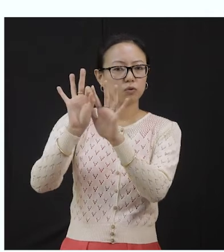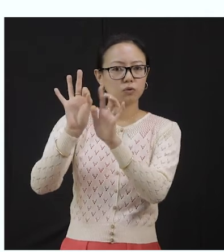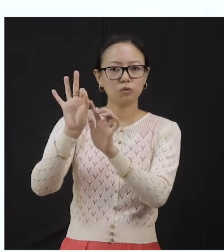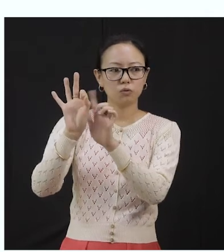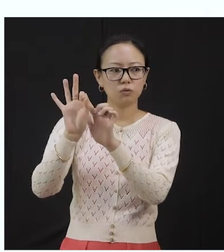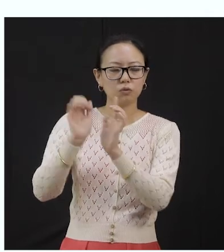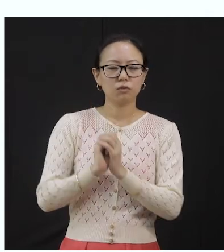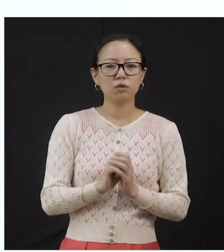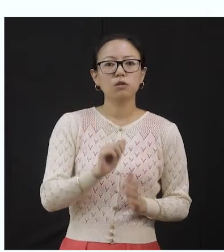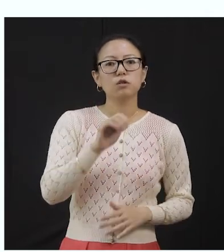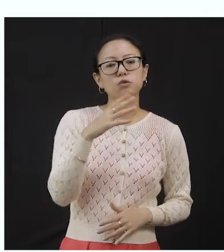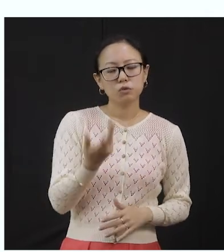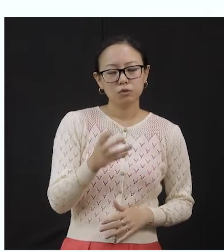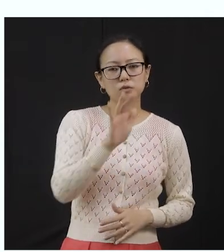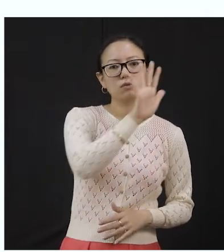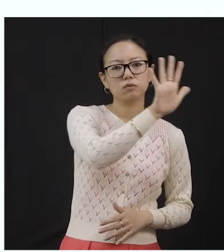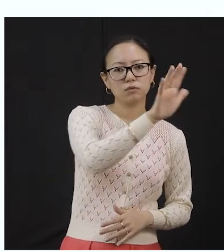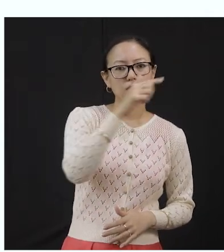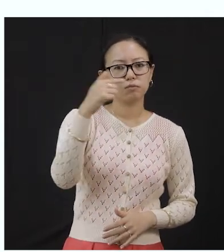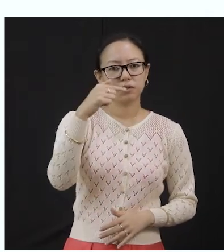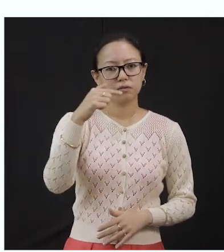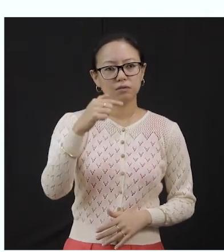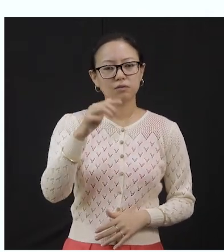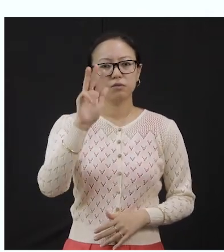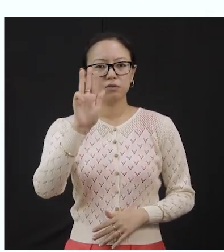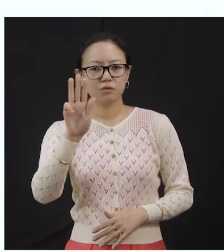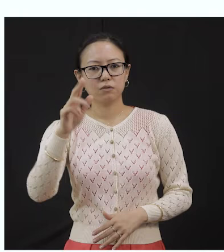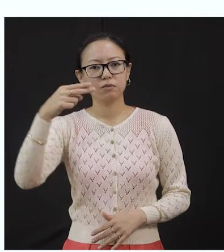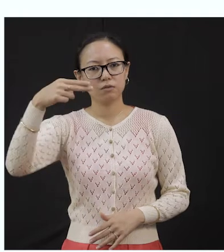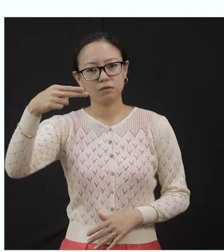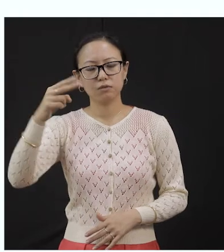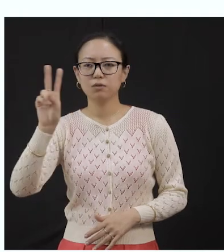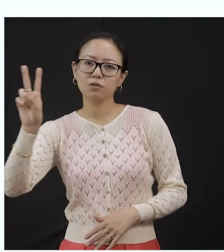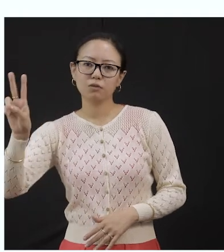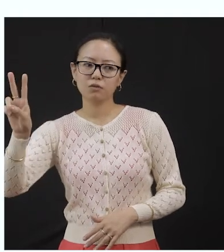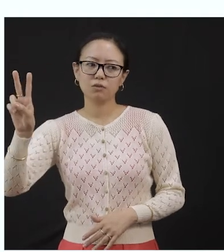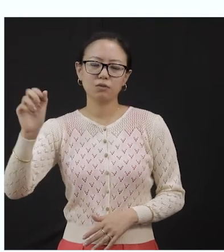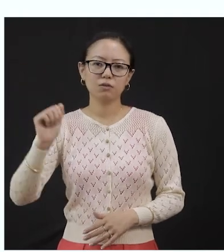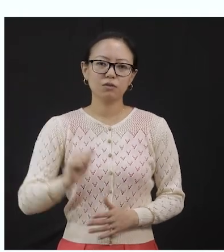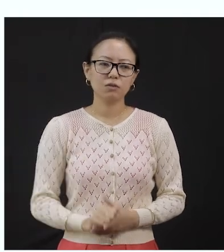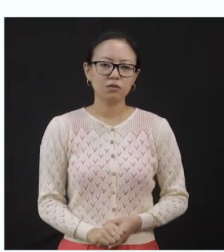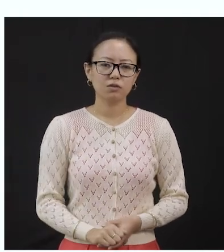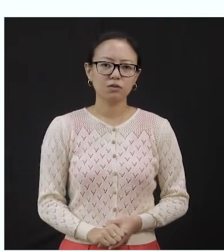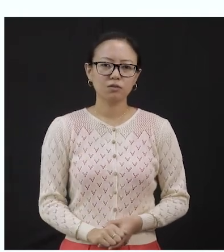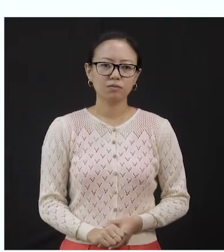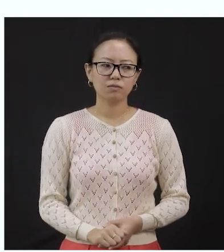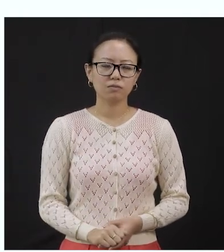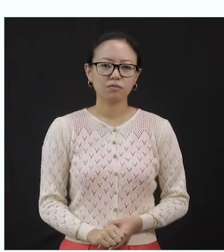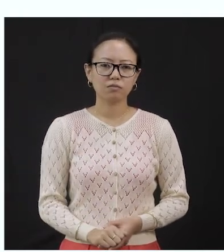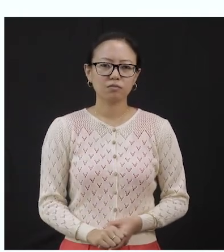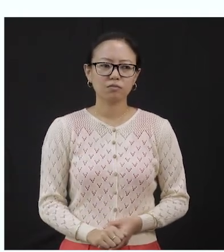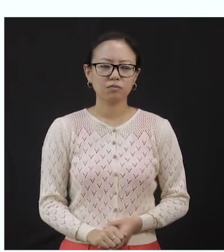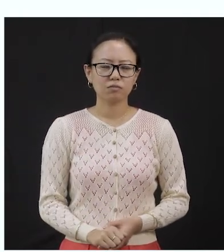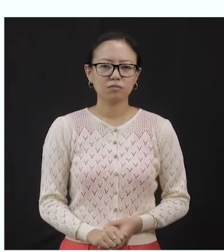5 minus 3 is equal to 2. This is always keep